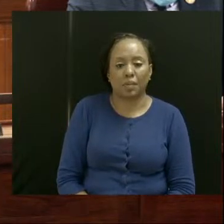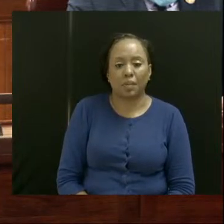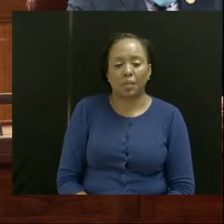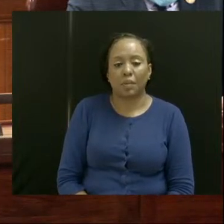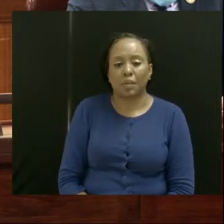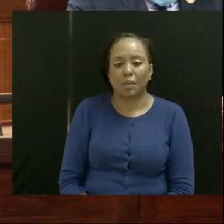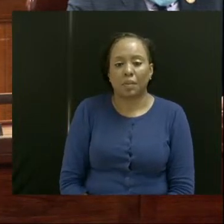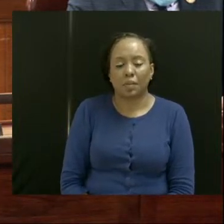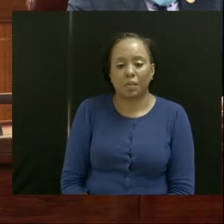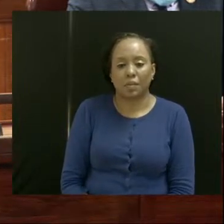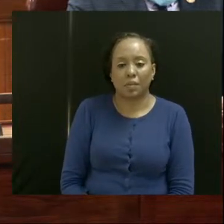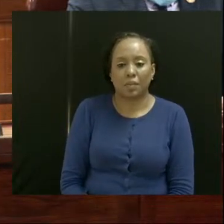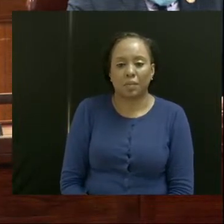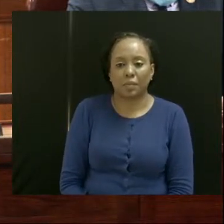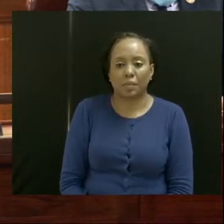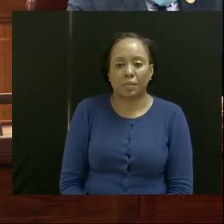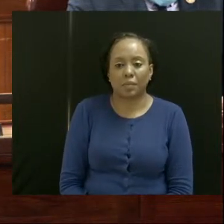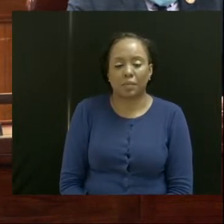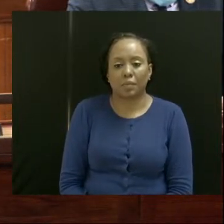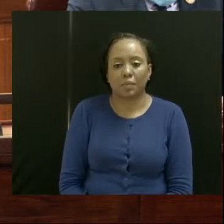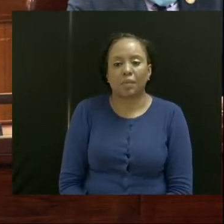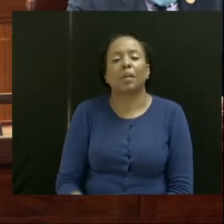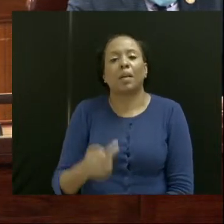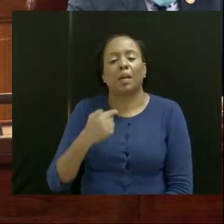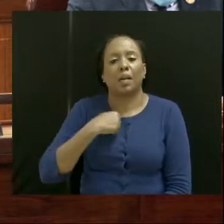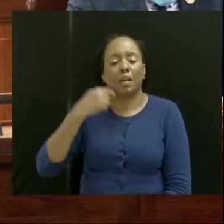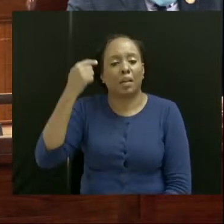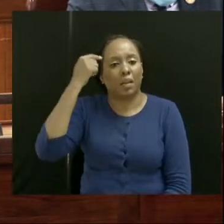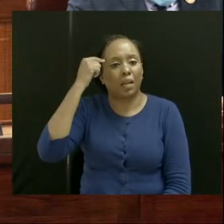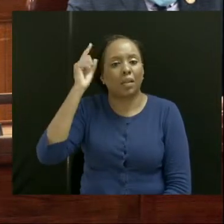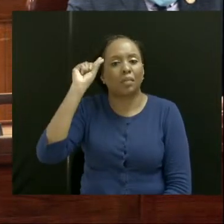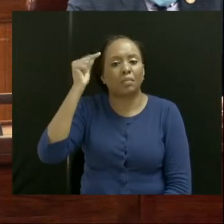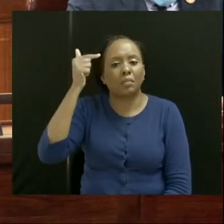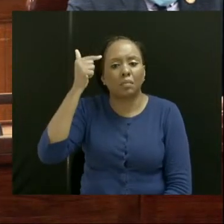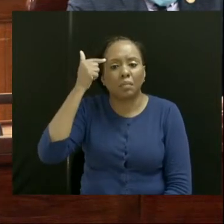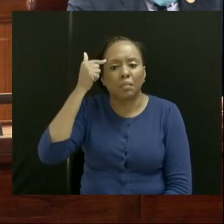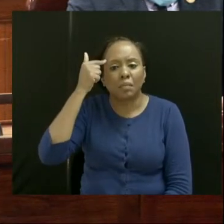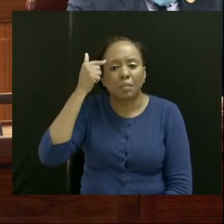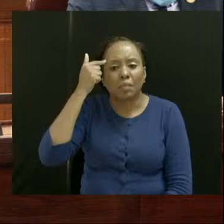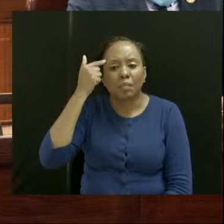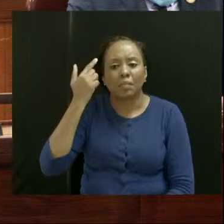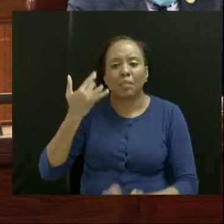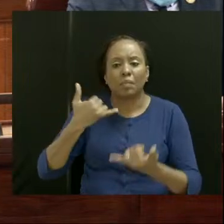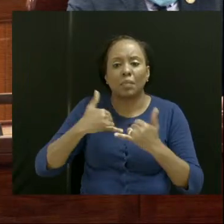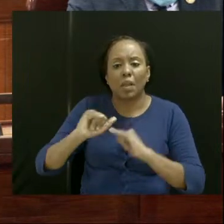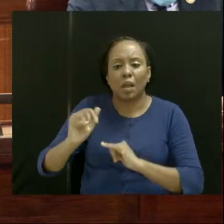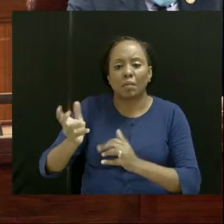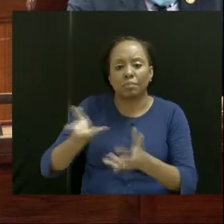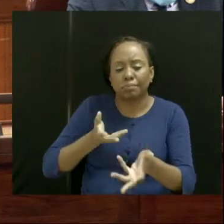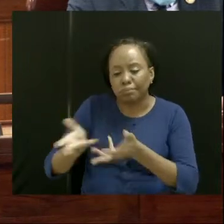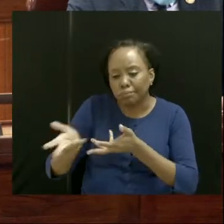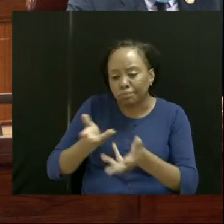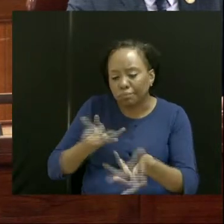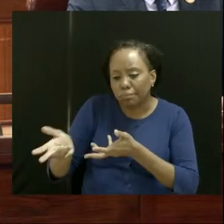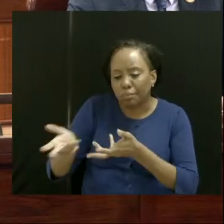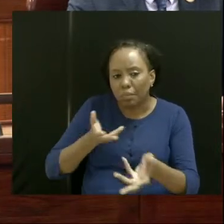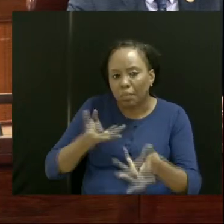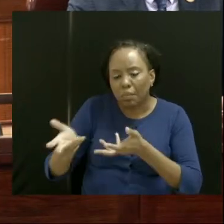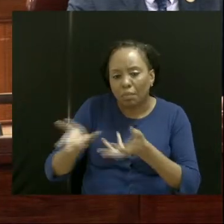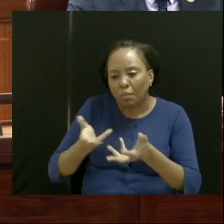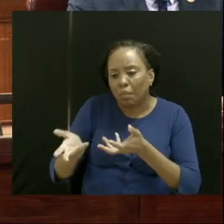government has been engaged, is still to some extent engaged, in constructing a survivalist platform